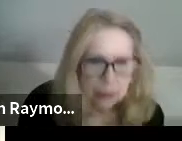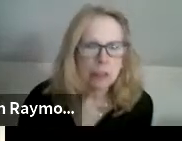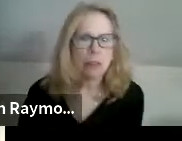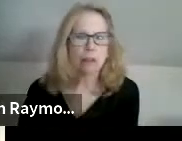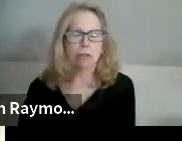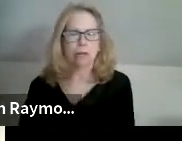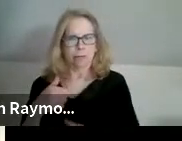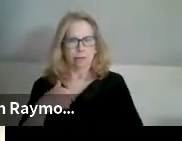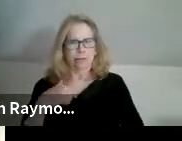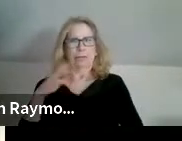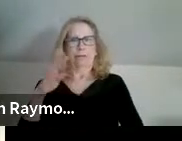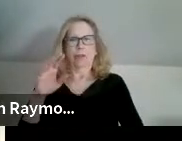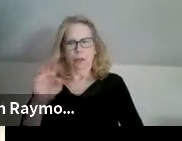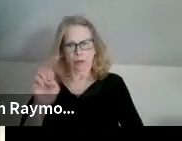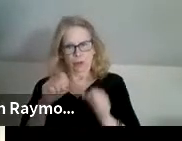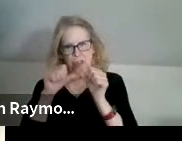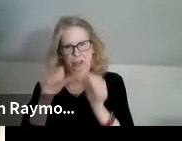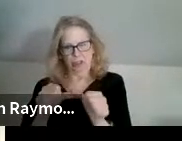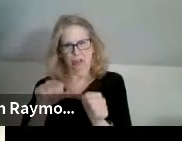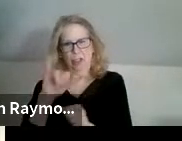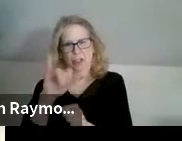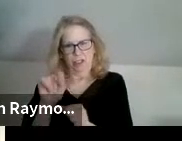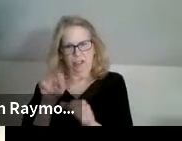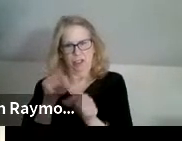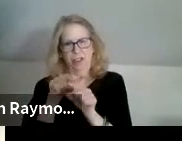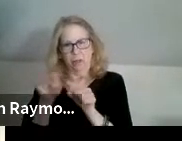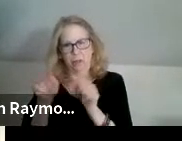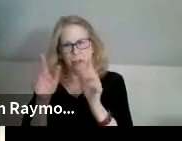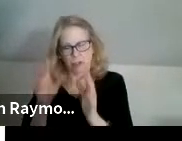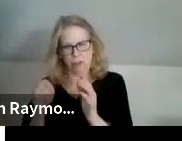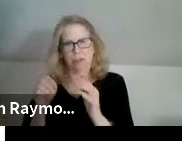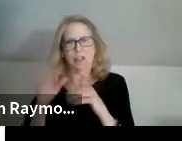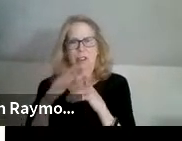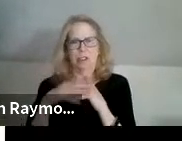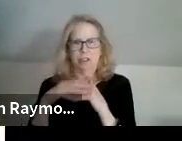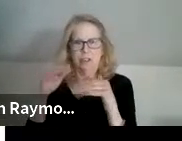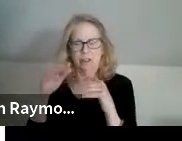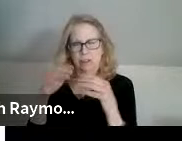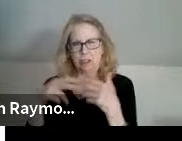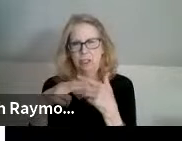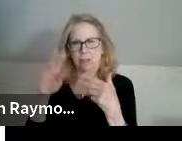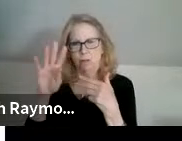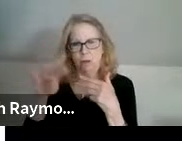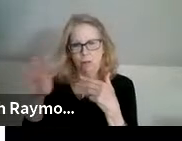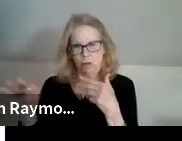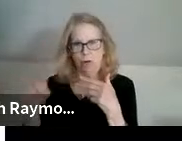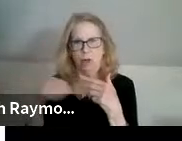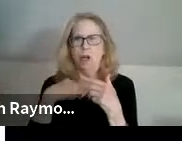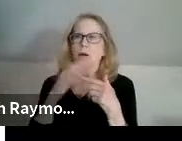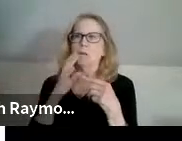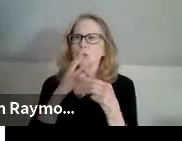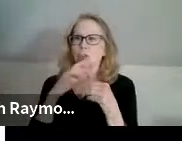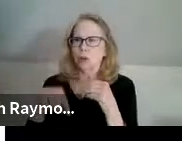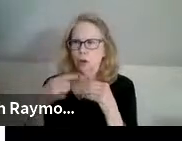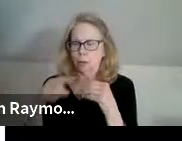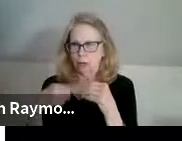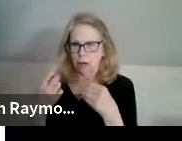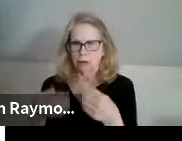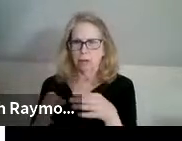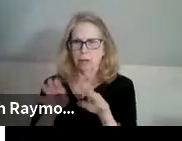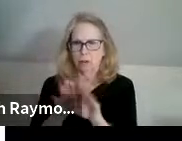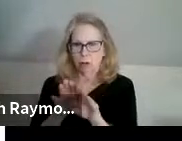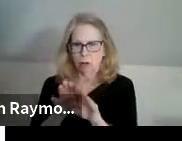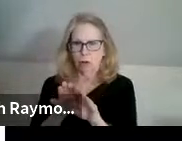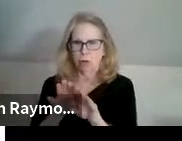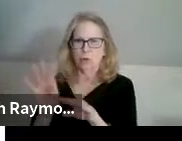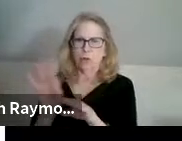This is Bruce Bailey, an IT specialist at the Access Board. On slide 44, please. I'm going to be talking about closed functionality